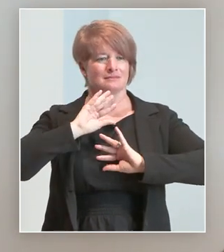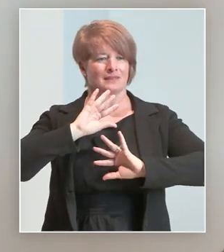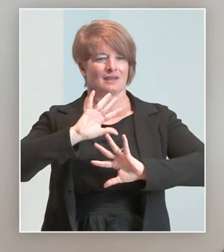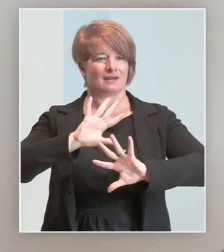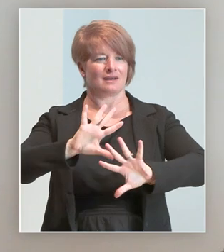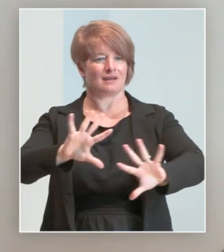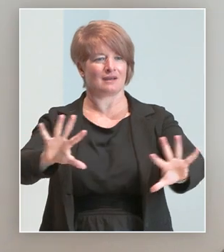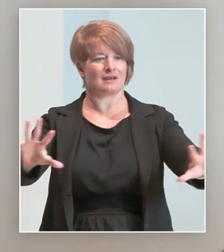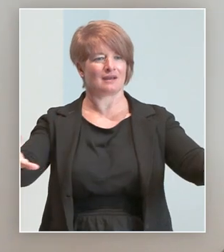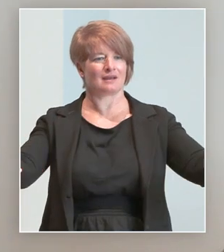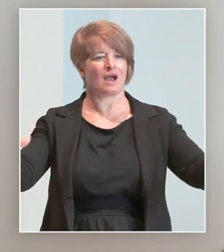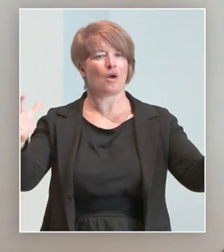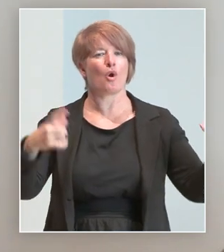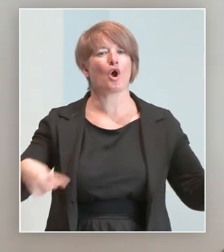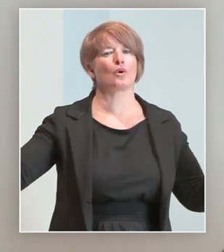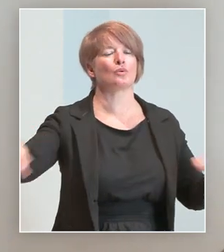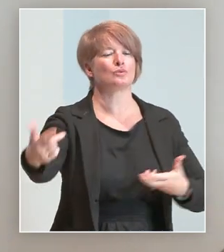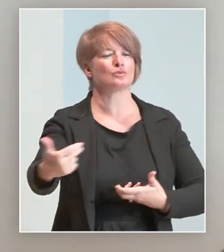and clear space for this ride.